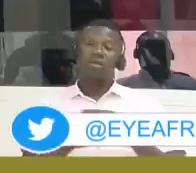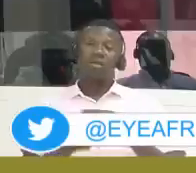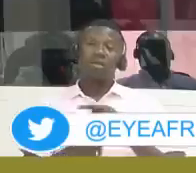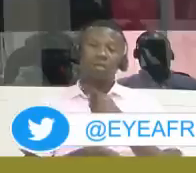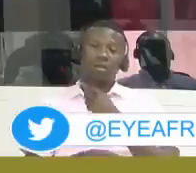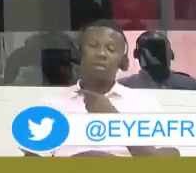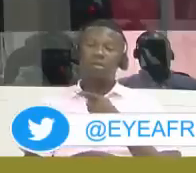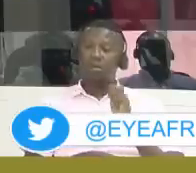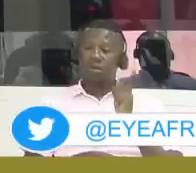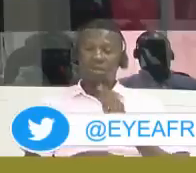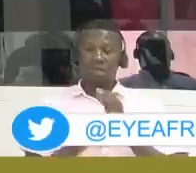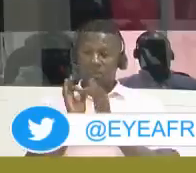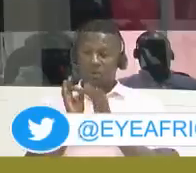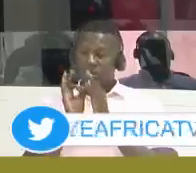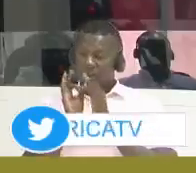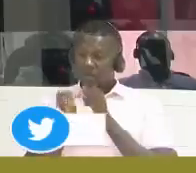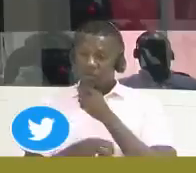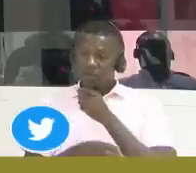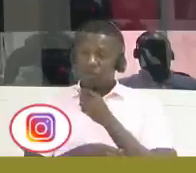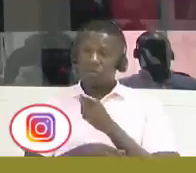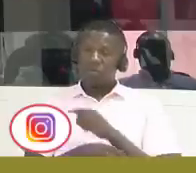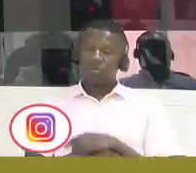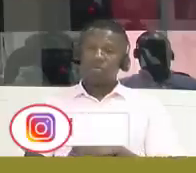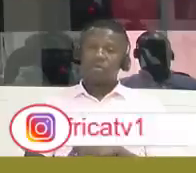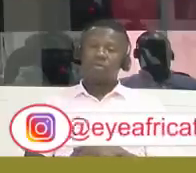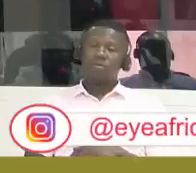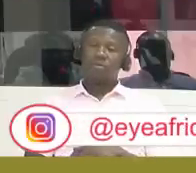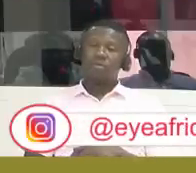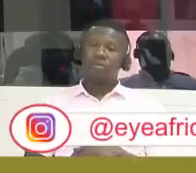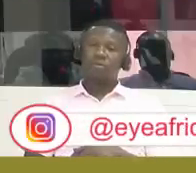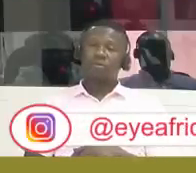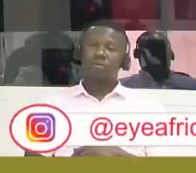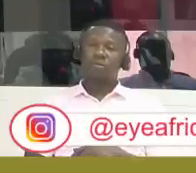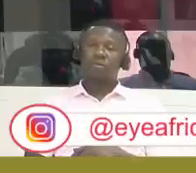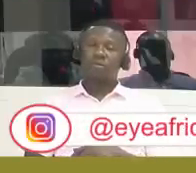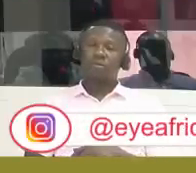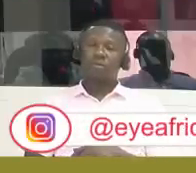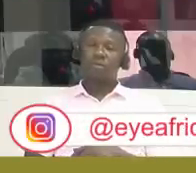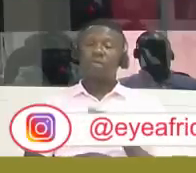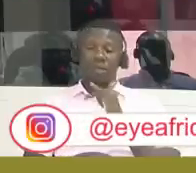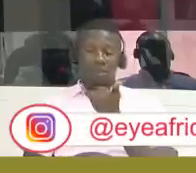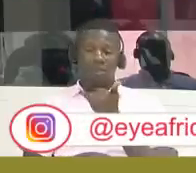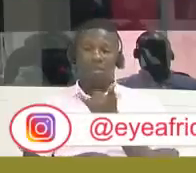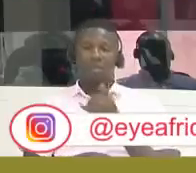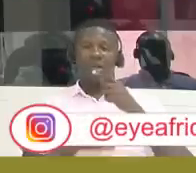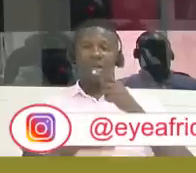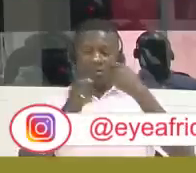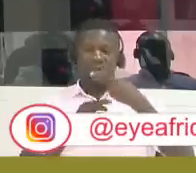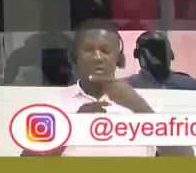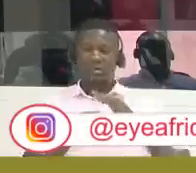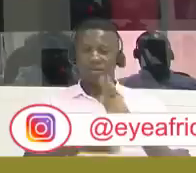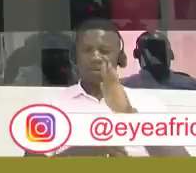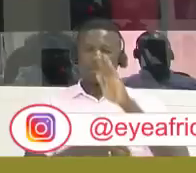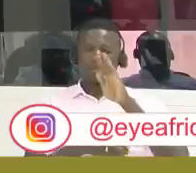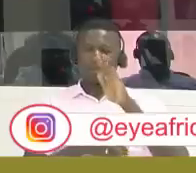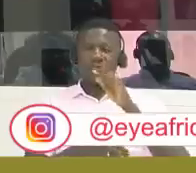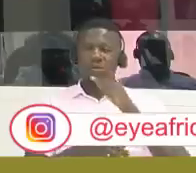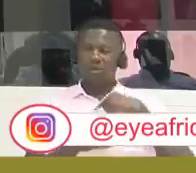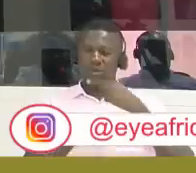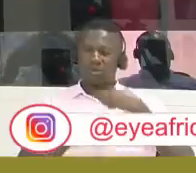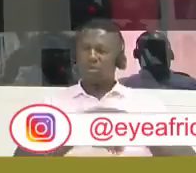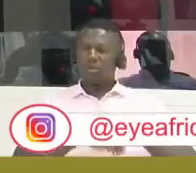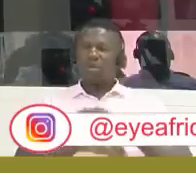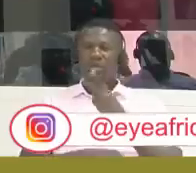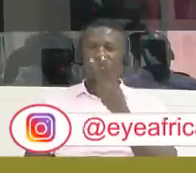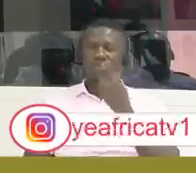Did you eventually confirm what they were saying? Yeah, just a while later, there and then two